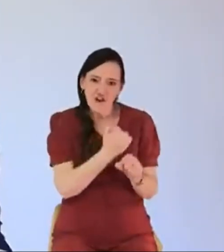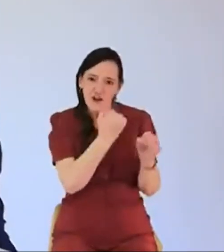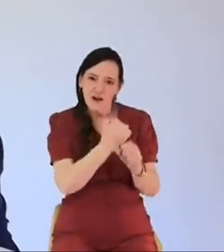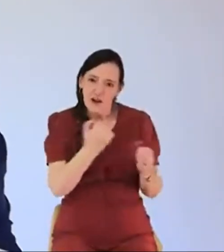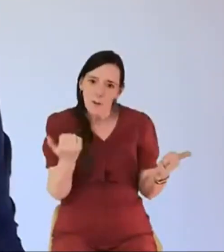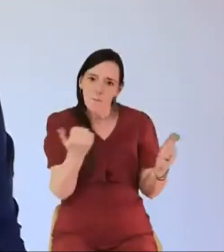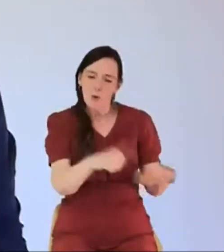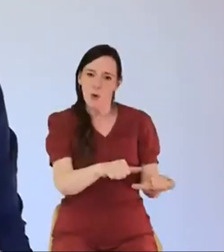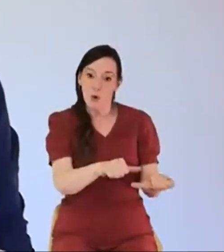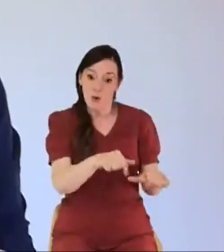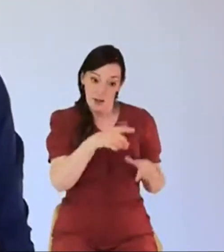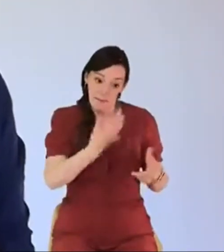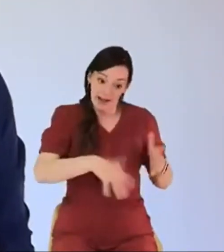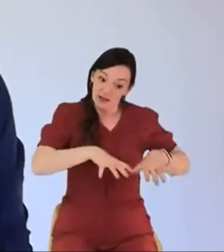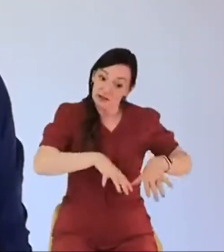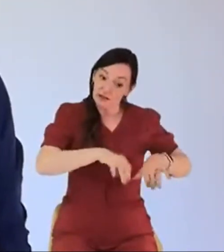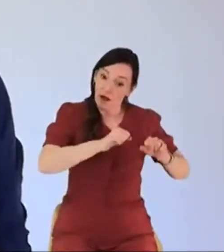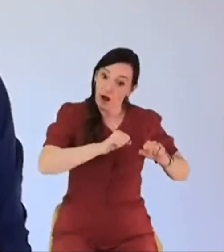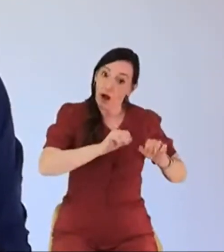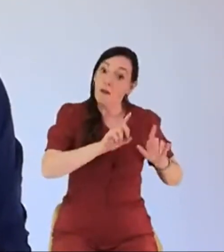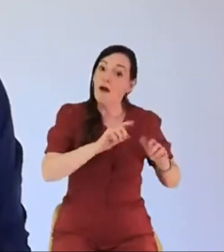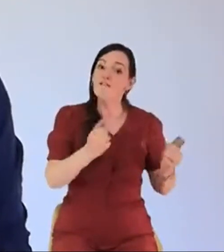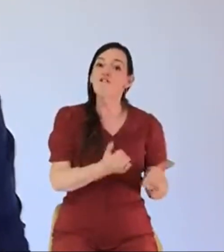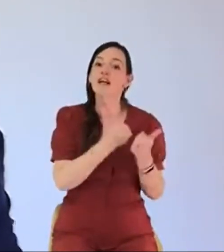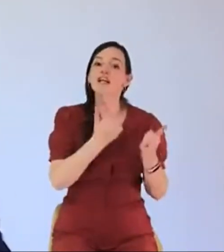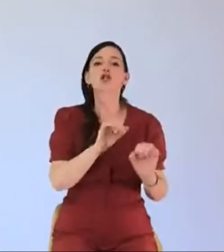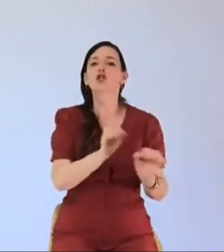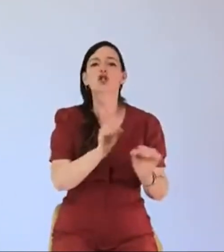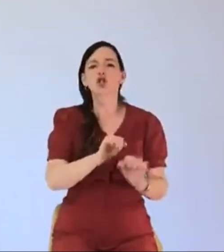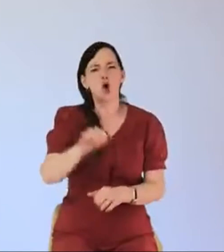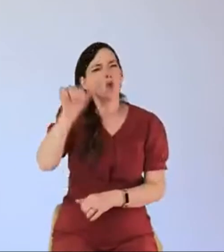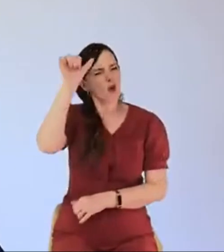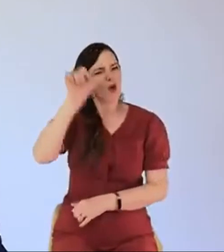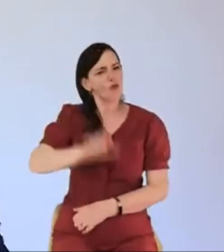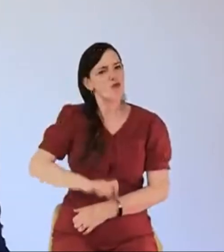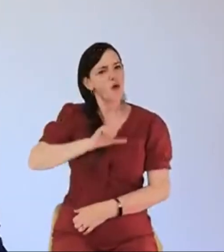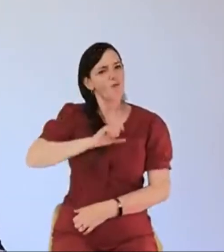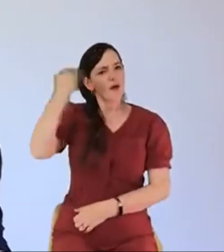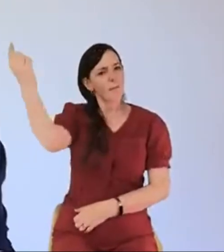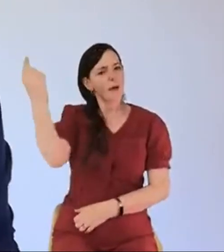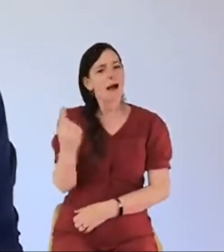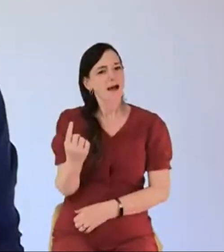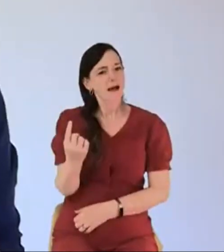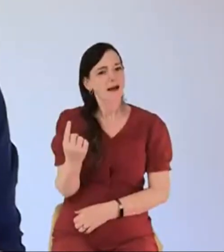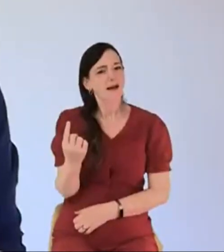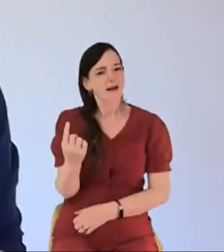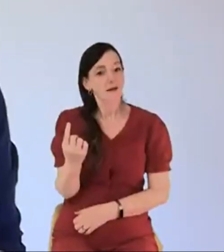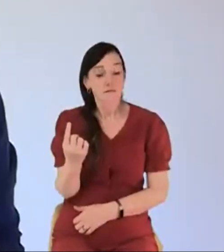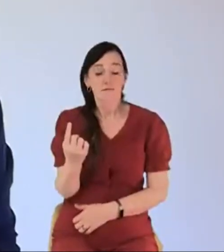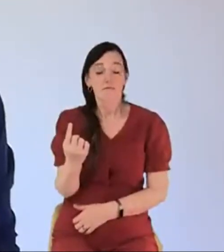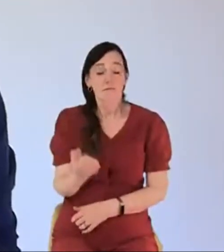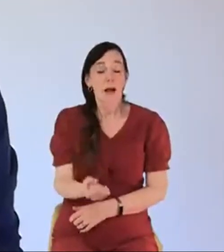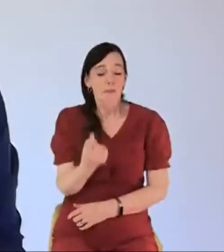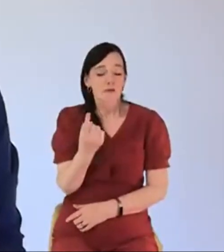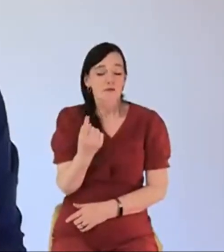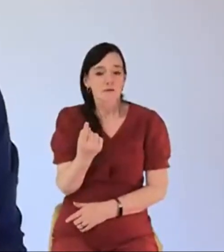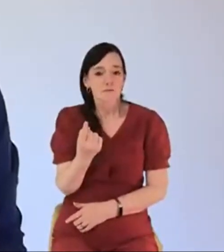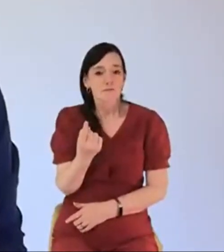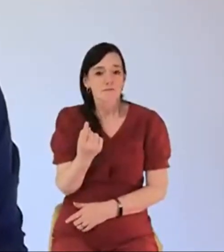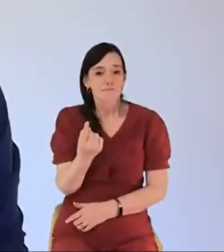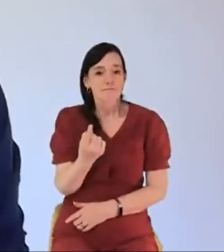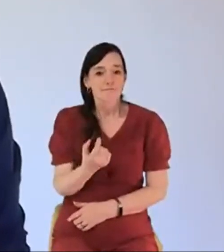started But he's not finished So we knew He'd come back To finish it And he did